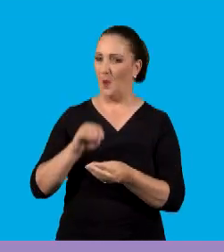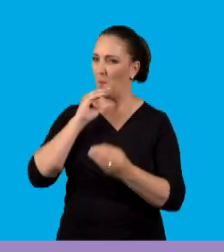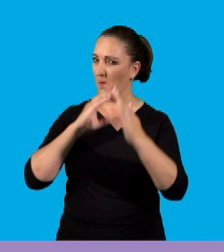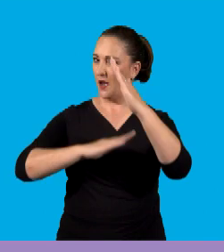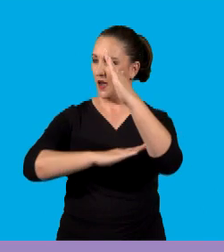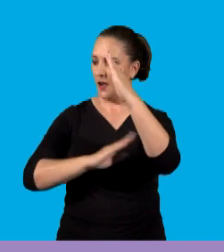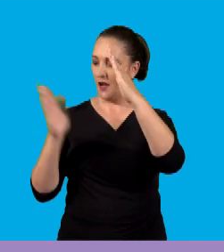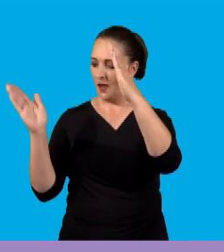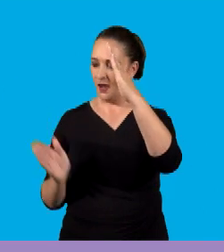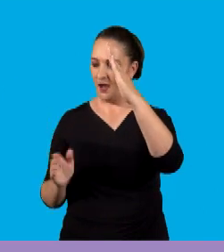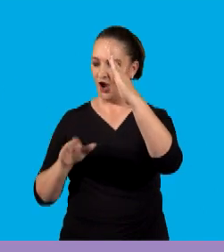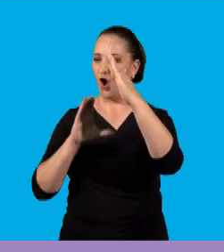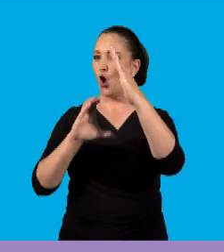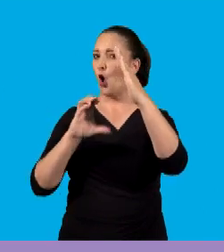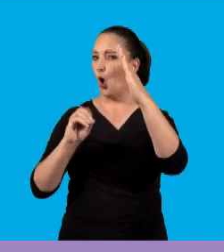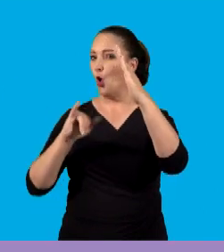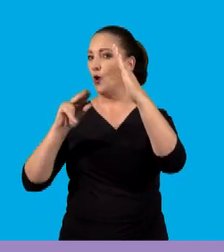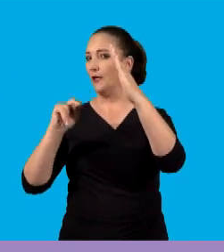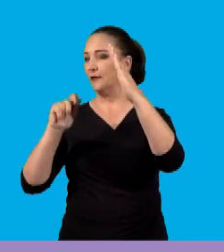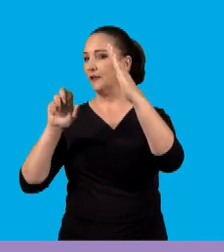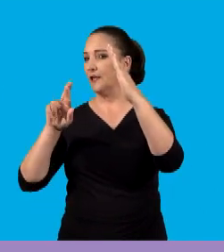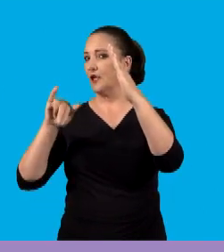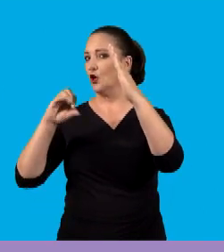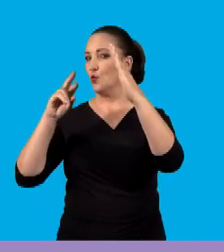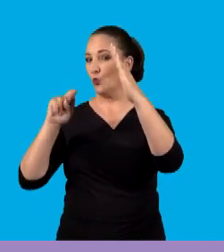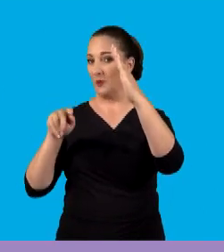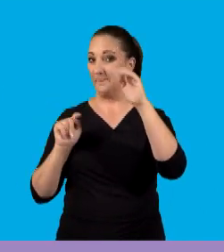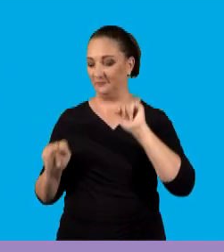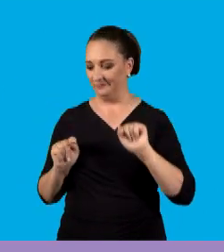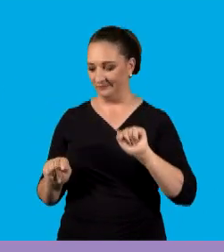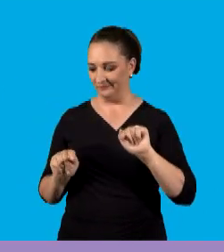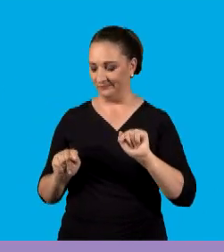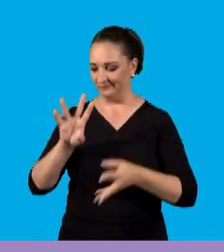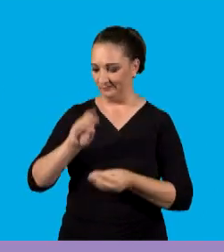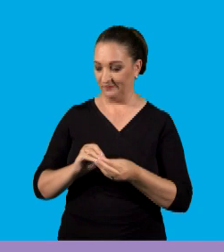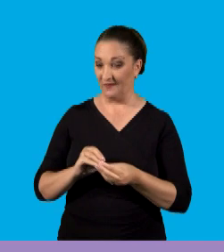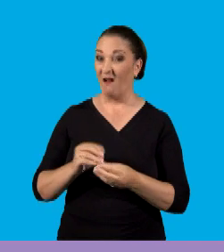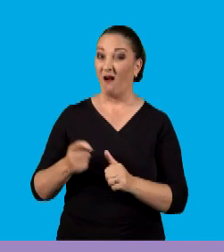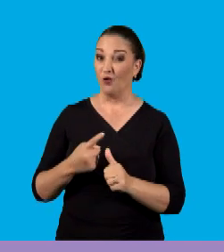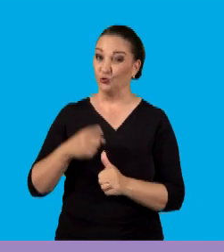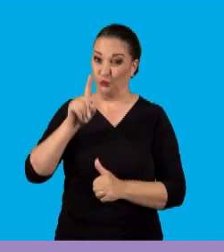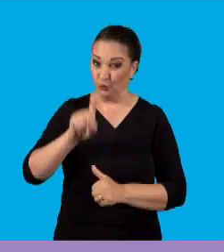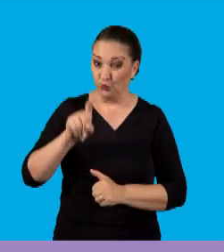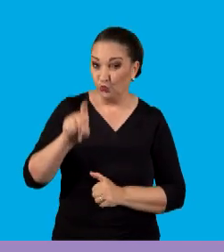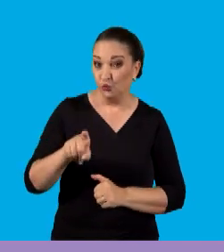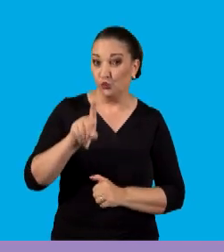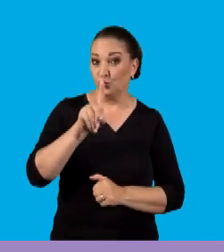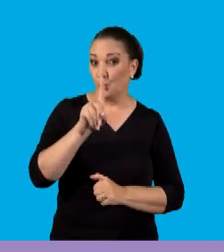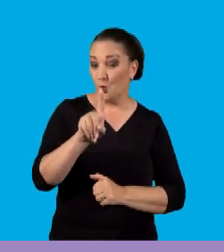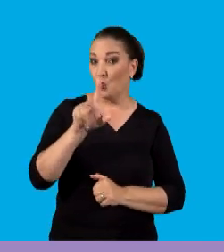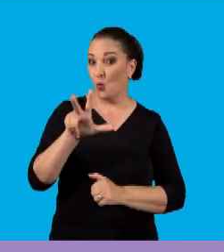plus 125 should 50 degrees plus 125 degrees should give us